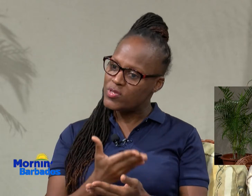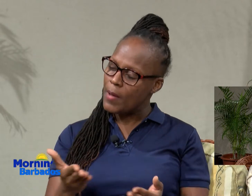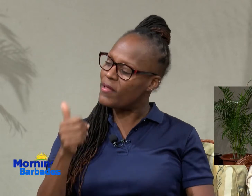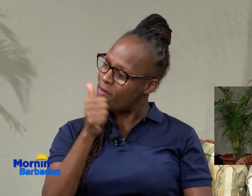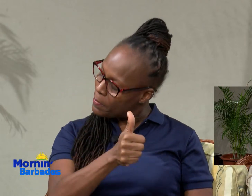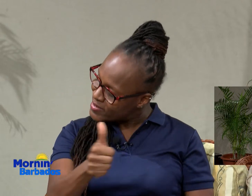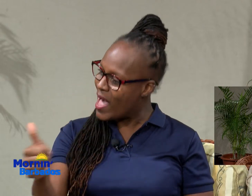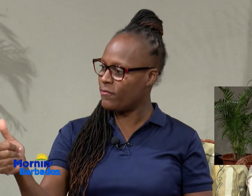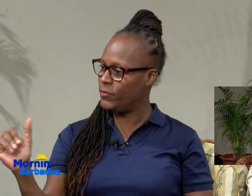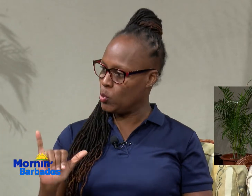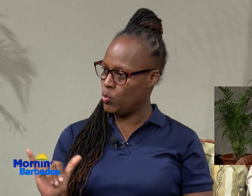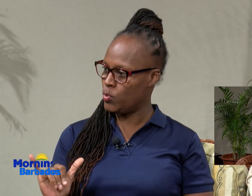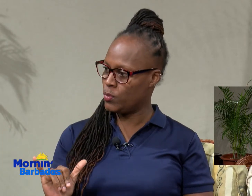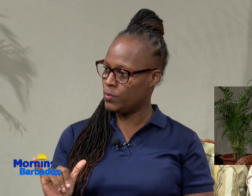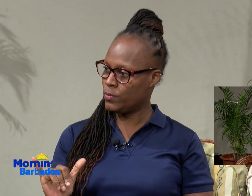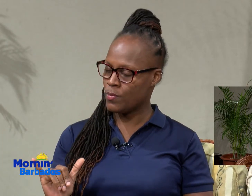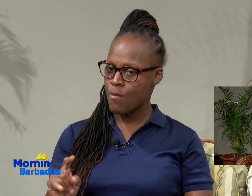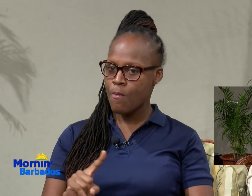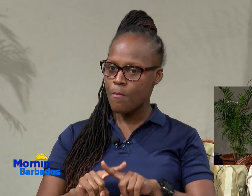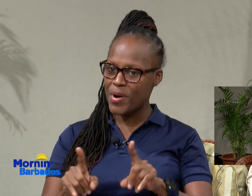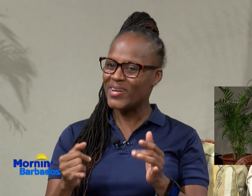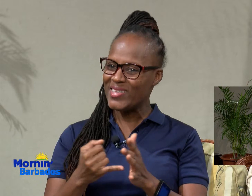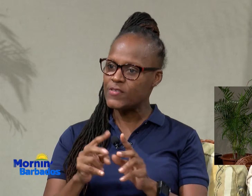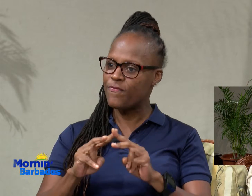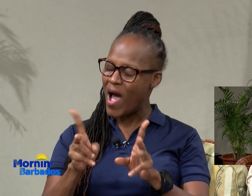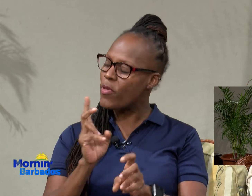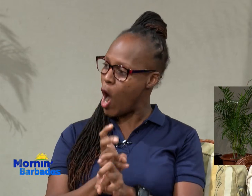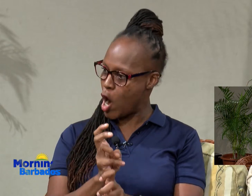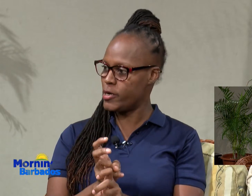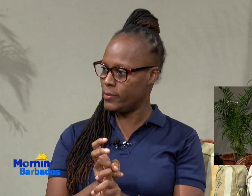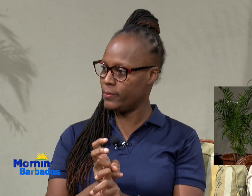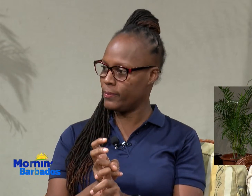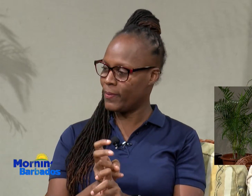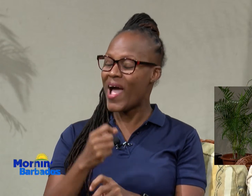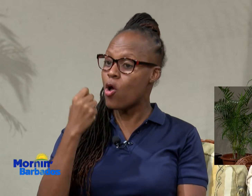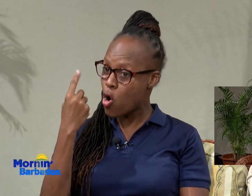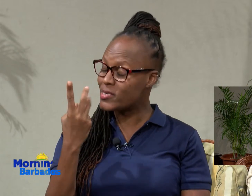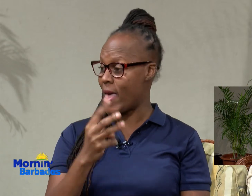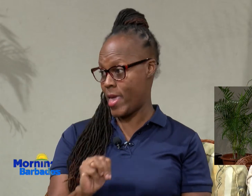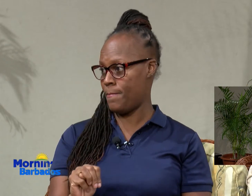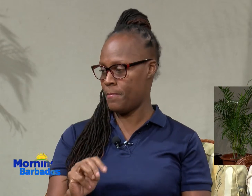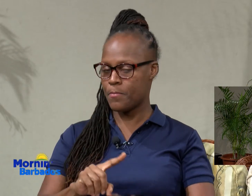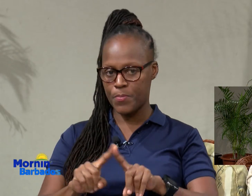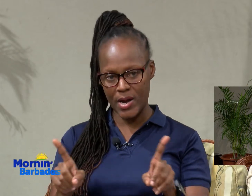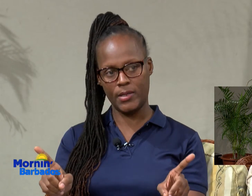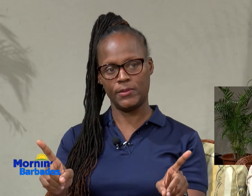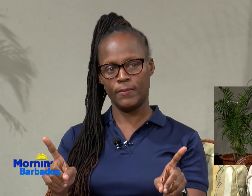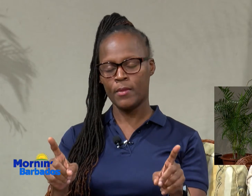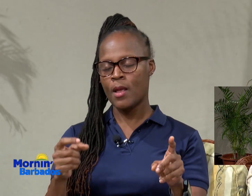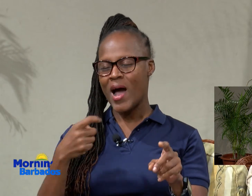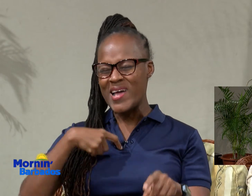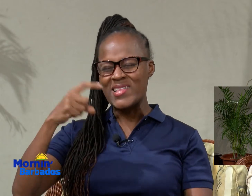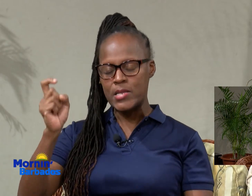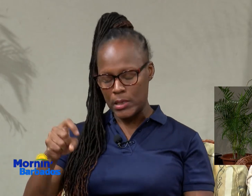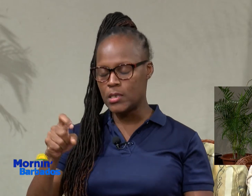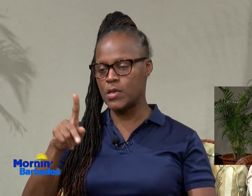The deaf also have to do something for themselves too.